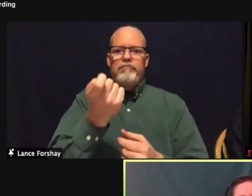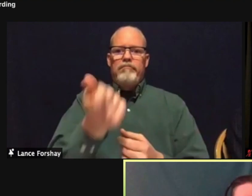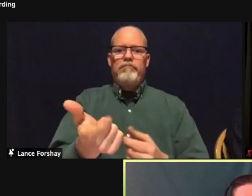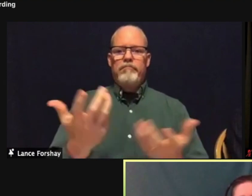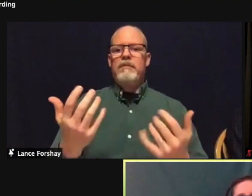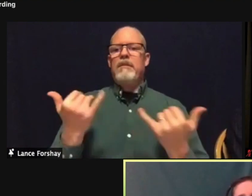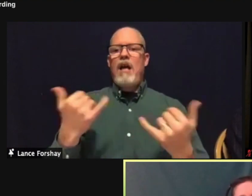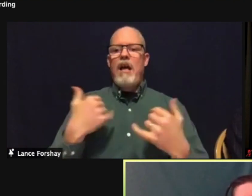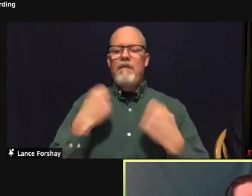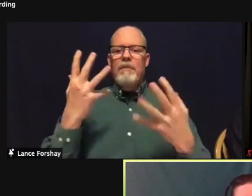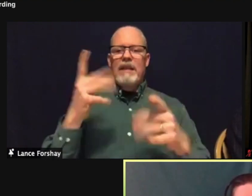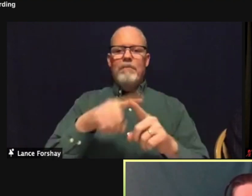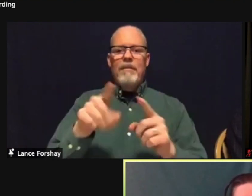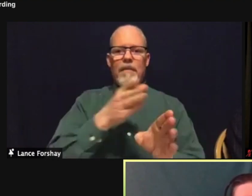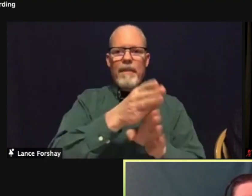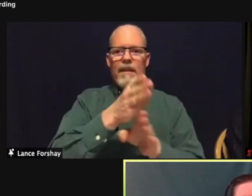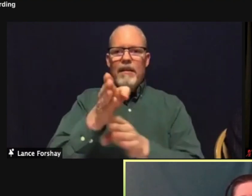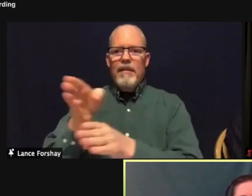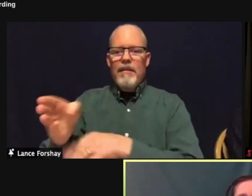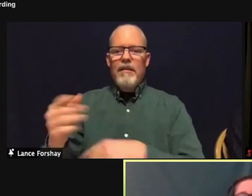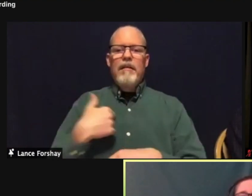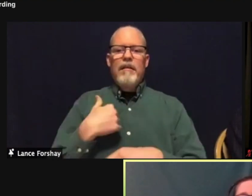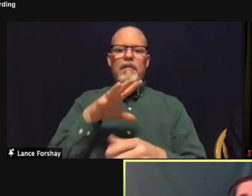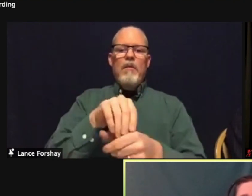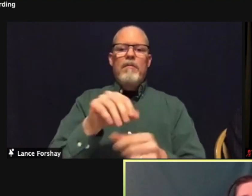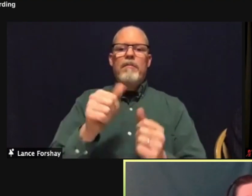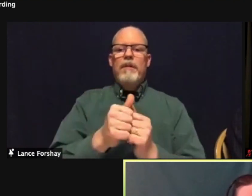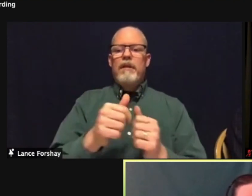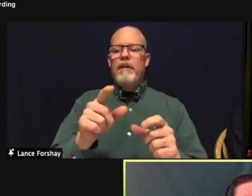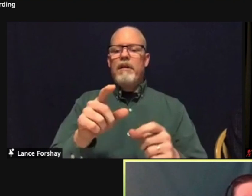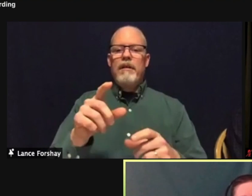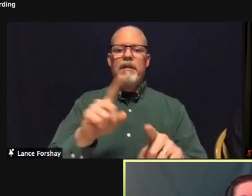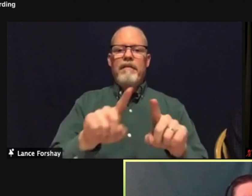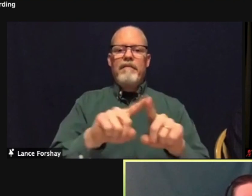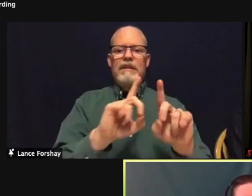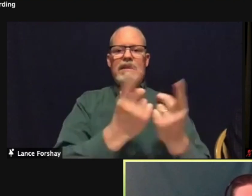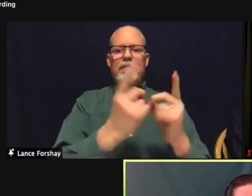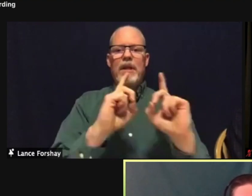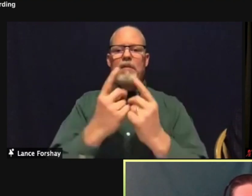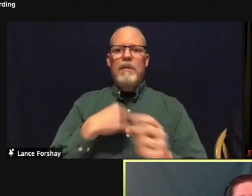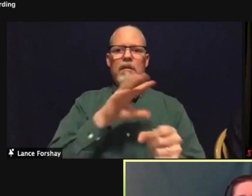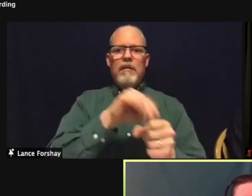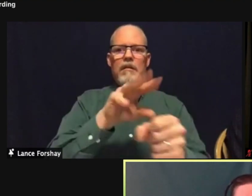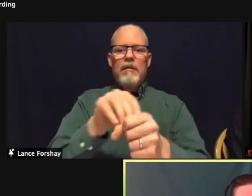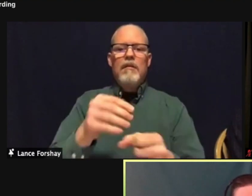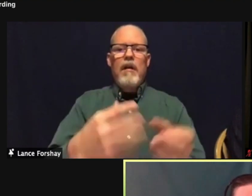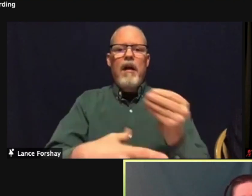have many majors across campus, different departments, and having deaf